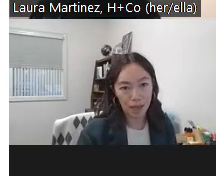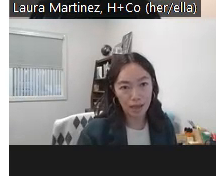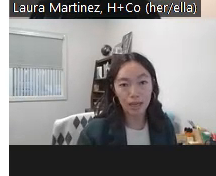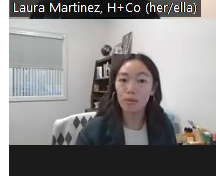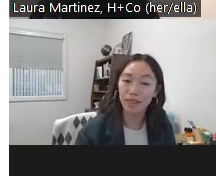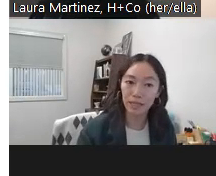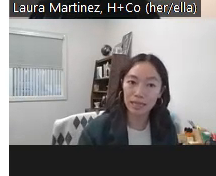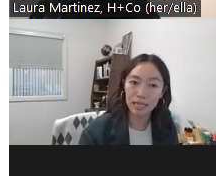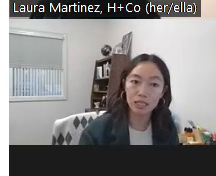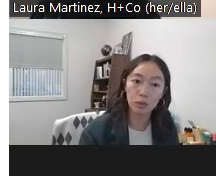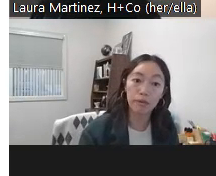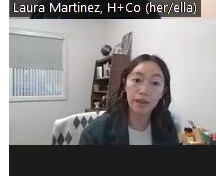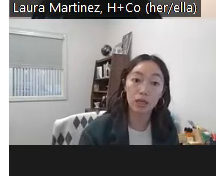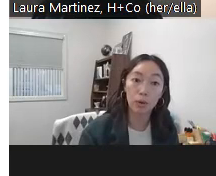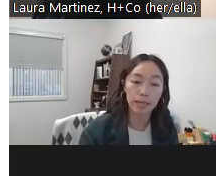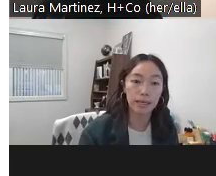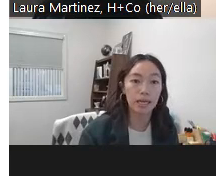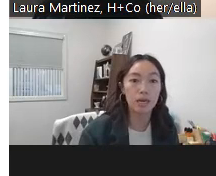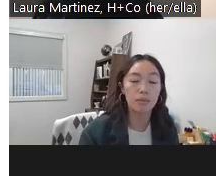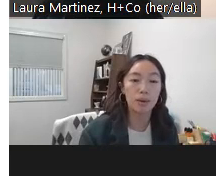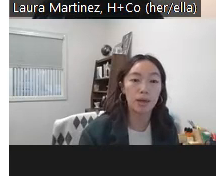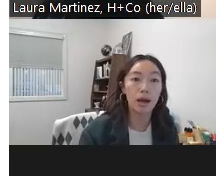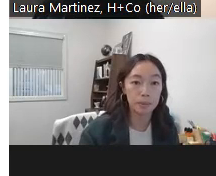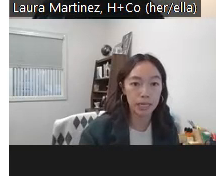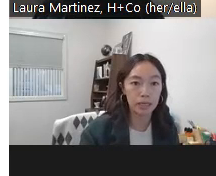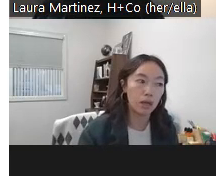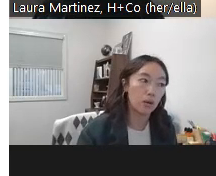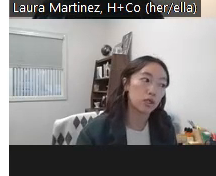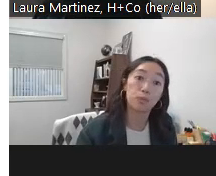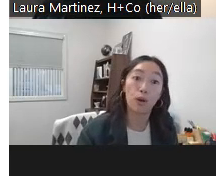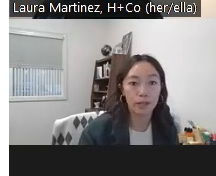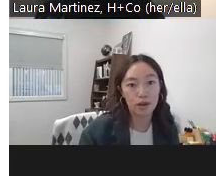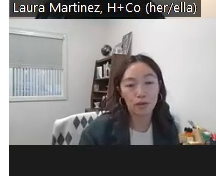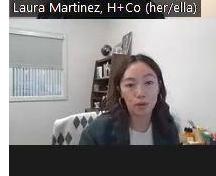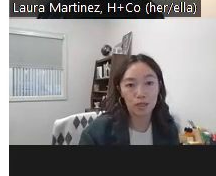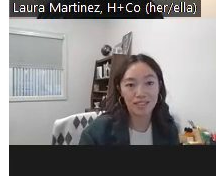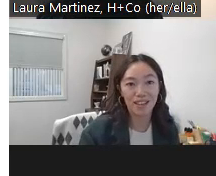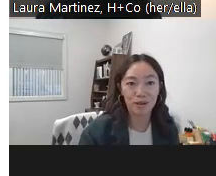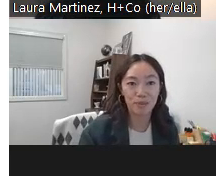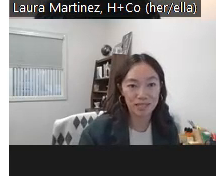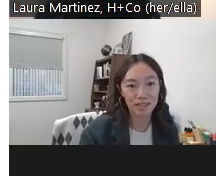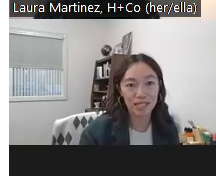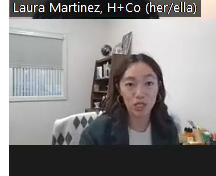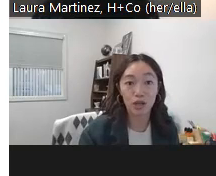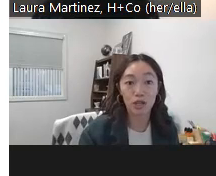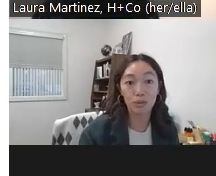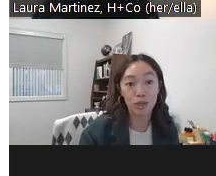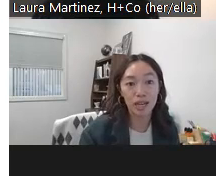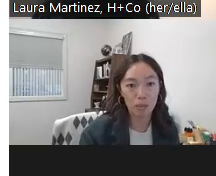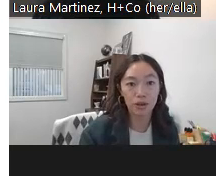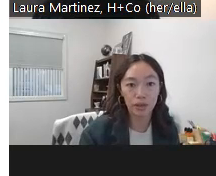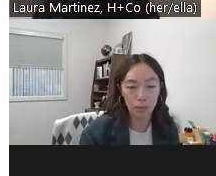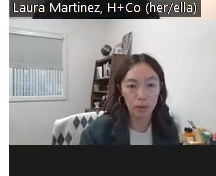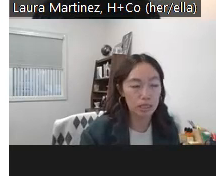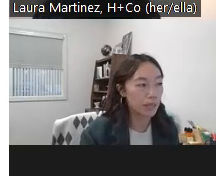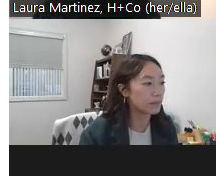about that, but at the end, we'll provide a quick update, or just progress on, of course, the other piece of this is just our community